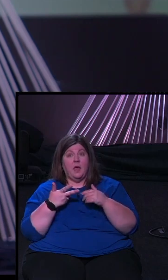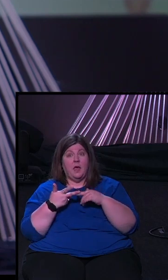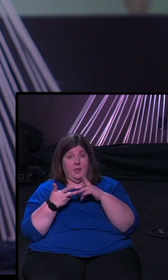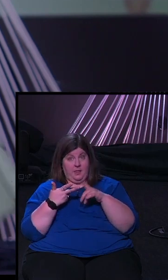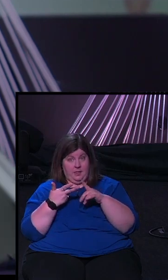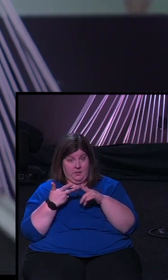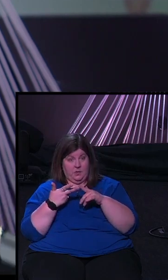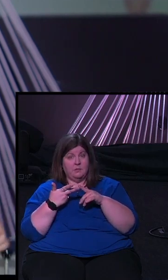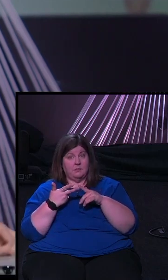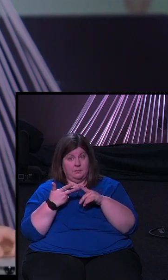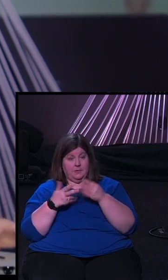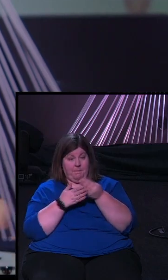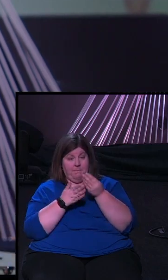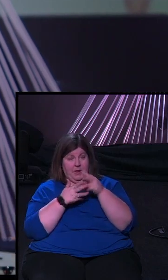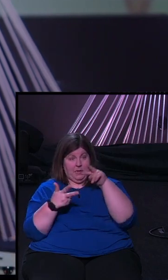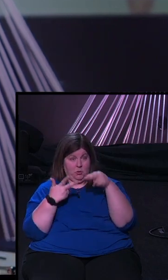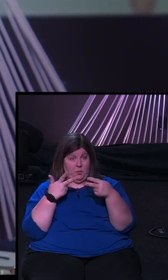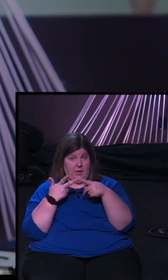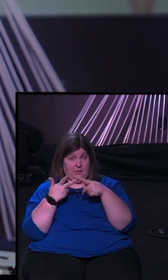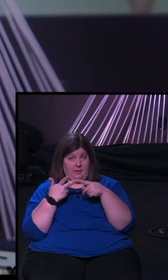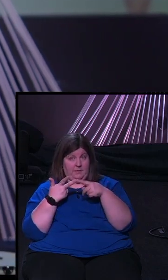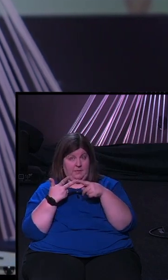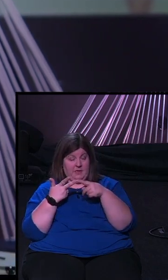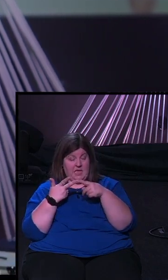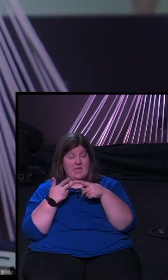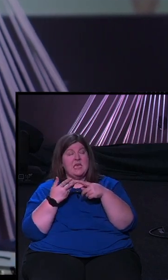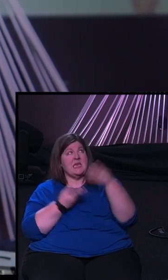the way that we can see money, it's actually stewardship.